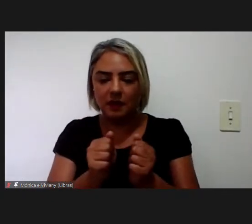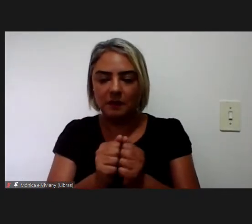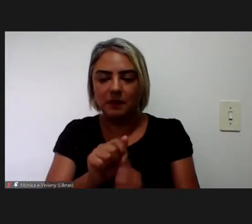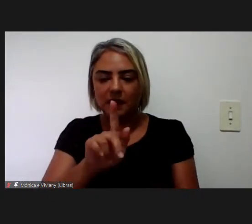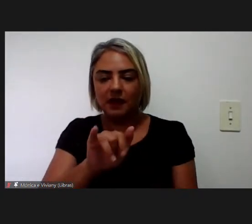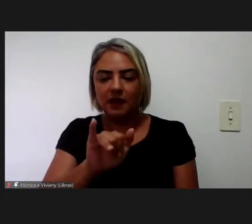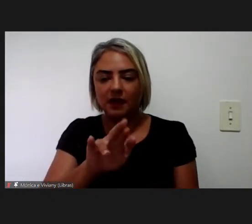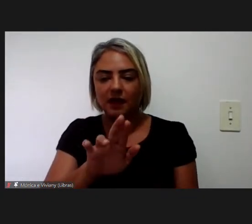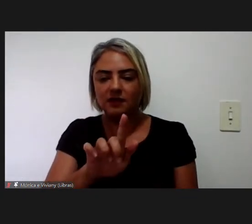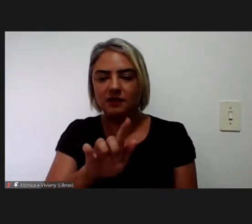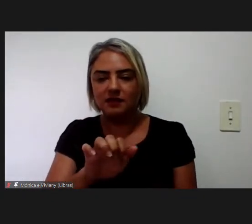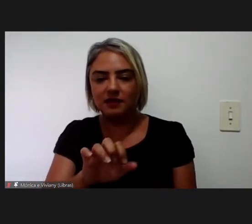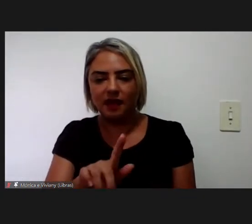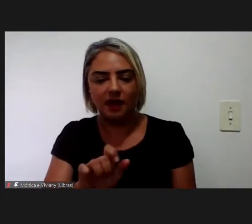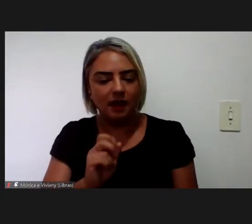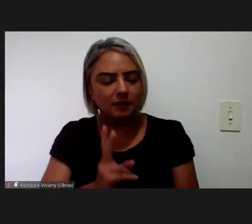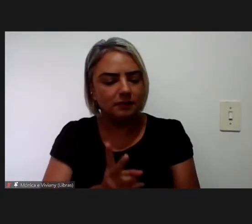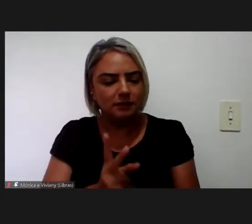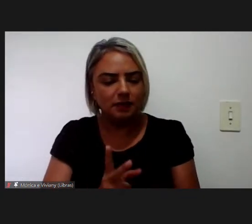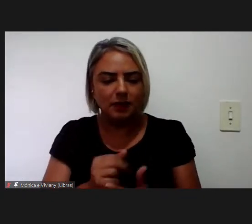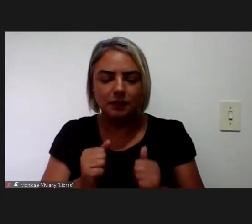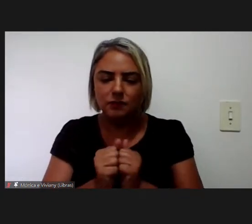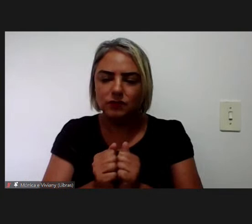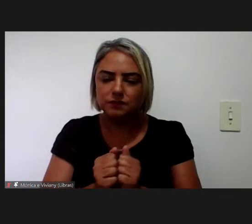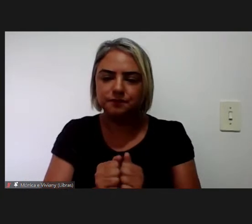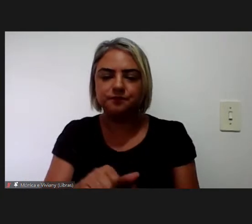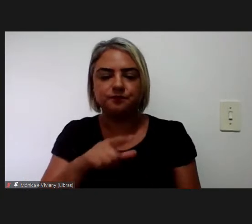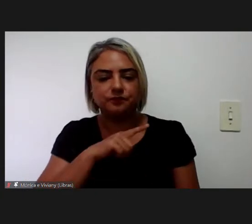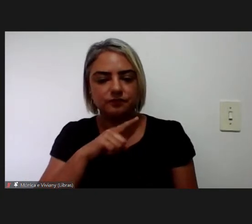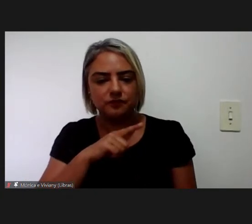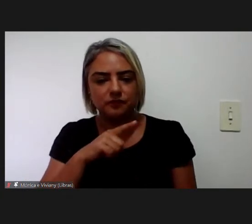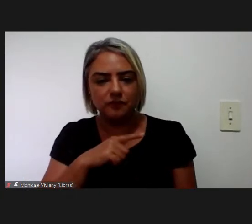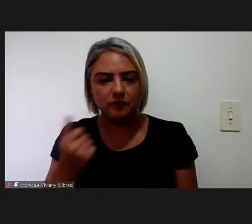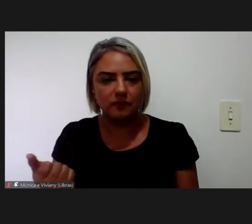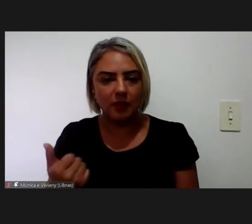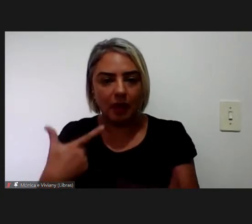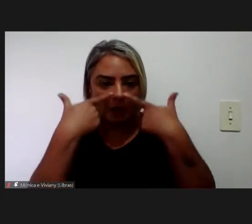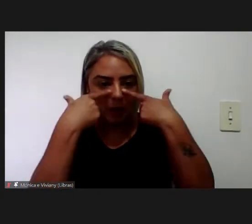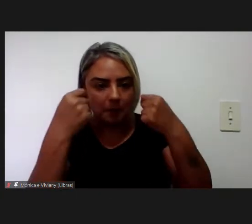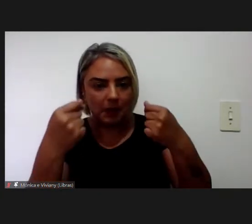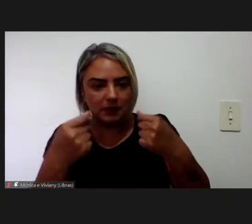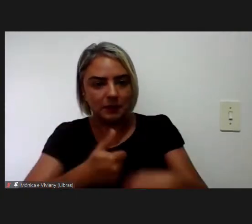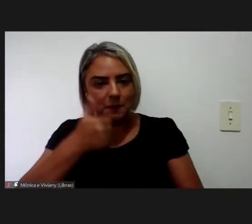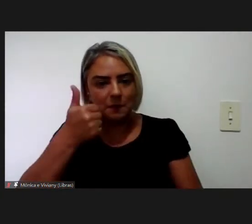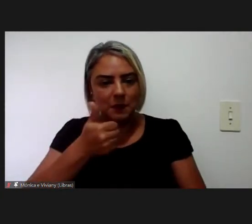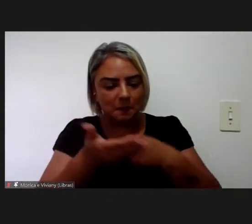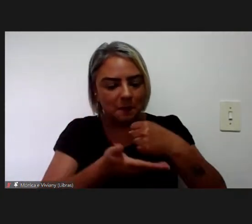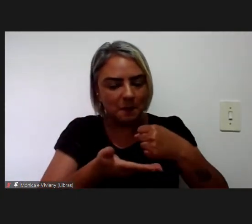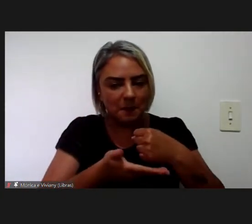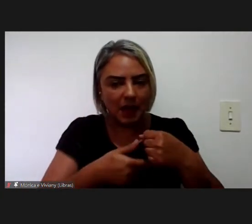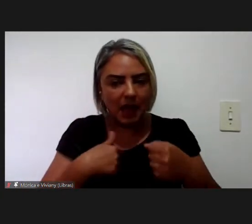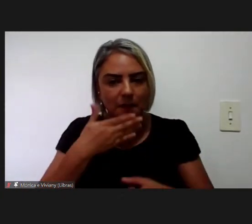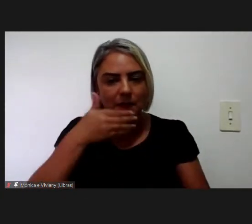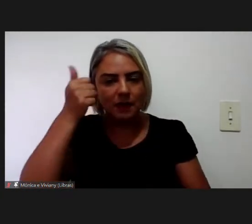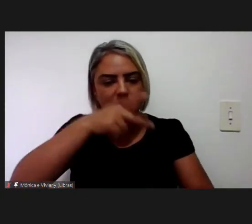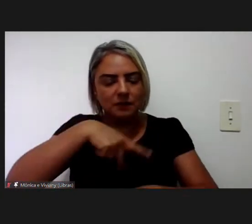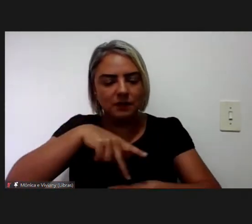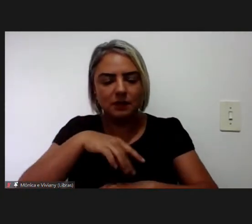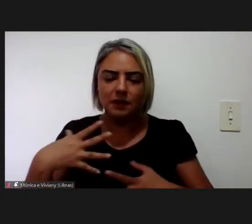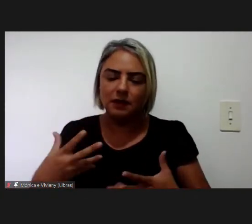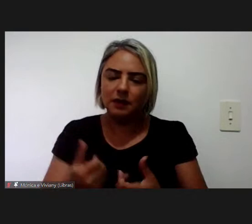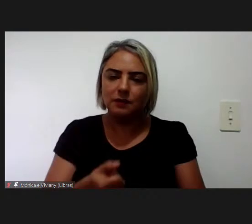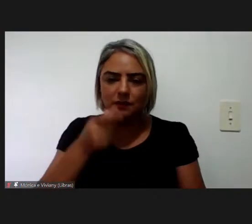and Gisele, we are always together fighting to have a primary care better here in